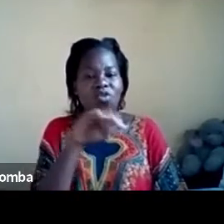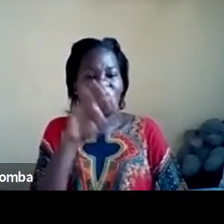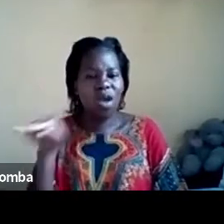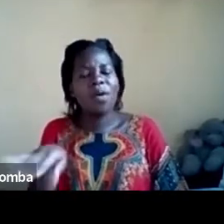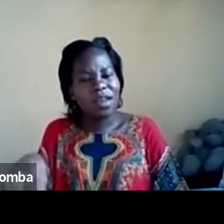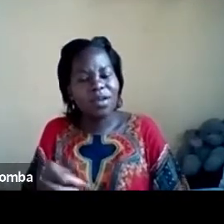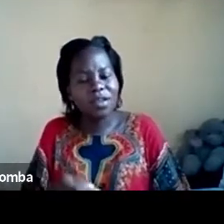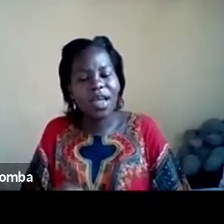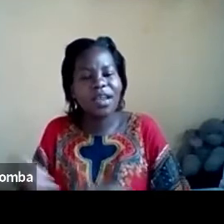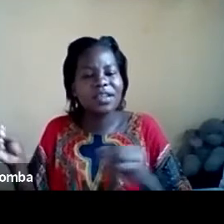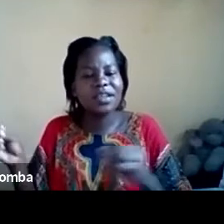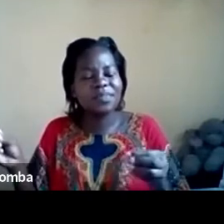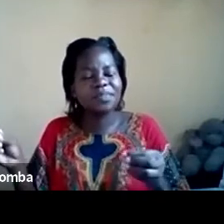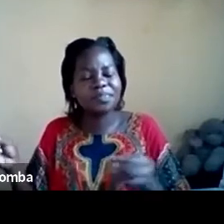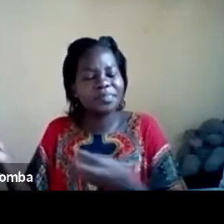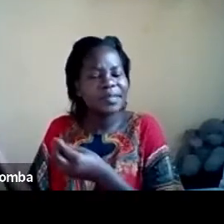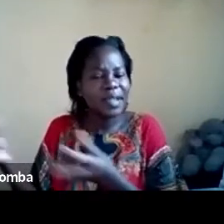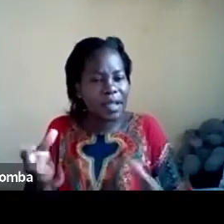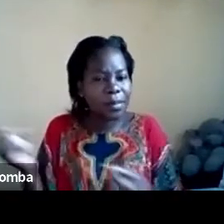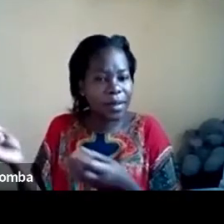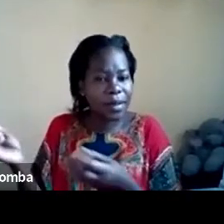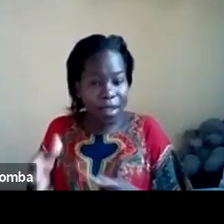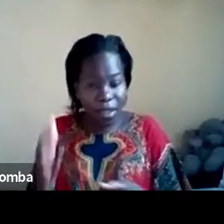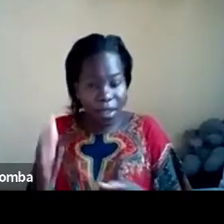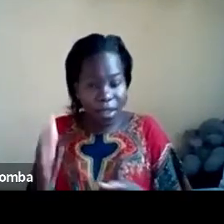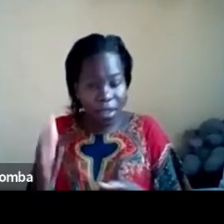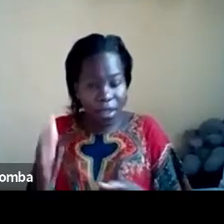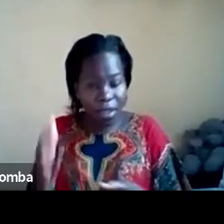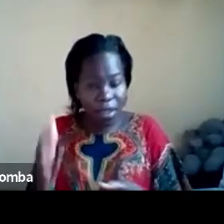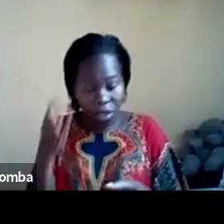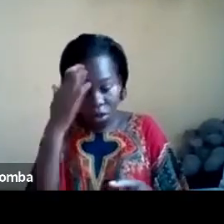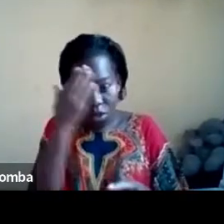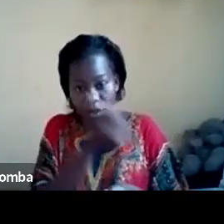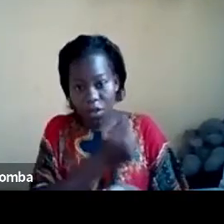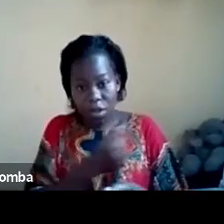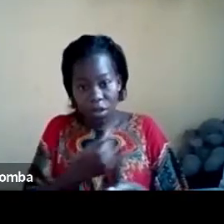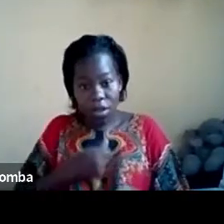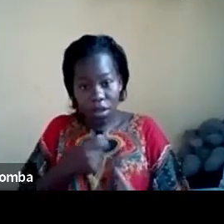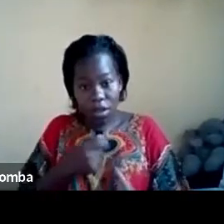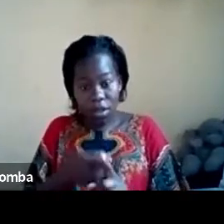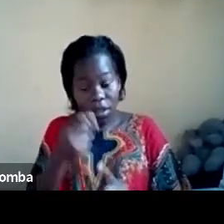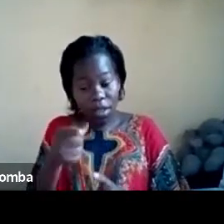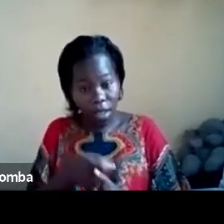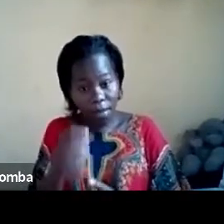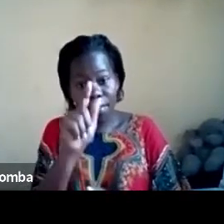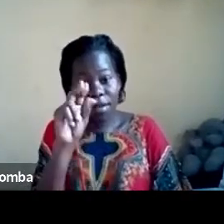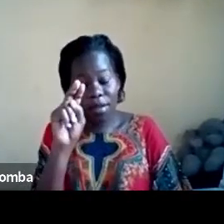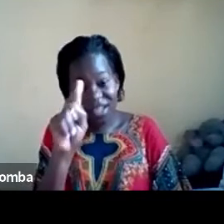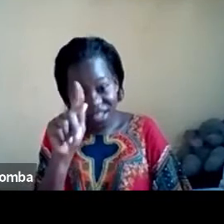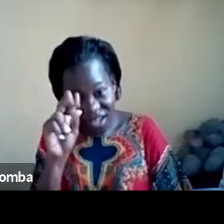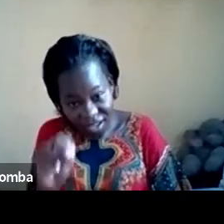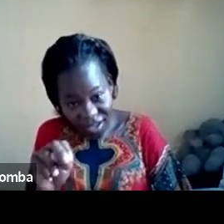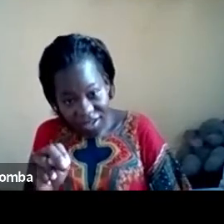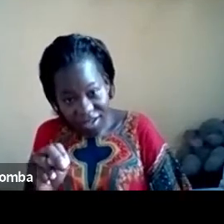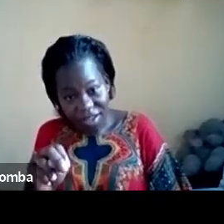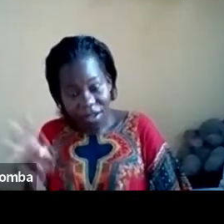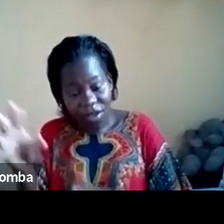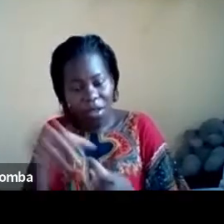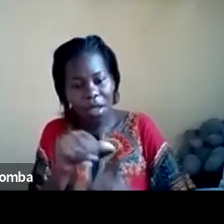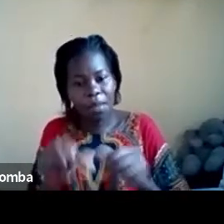and gentlemen? In Kampala, a ton of aggregates goes for